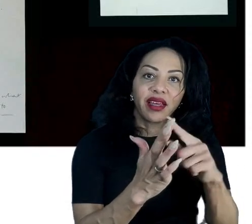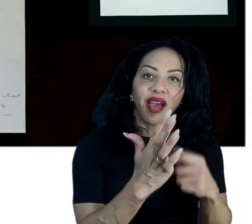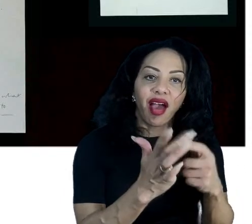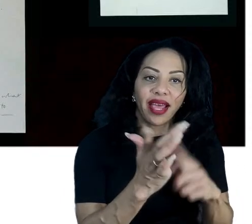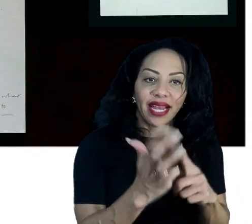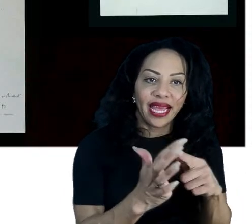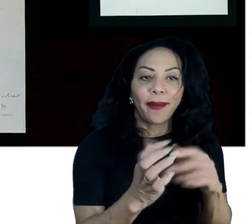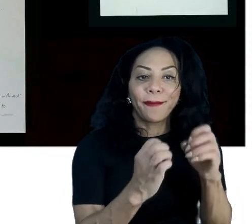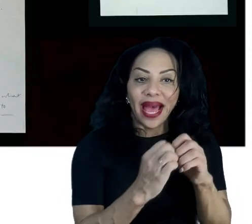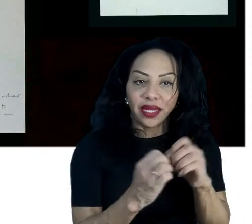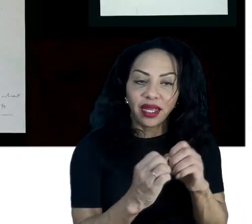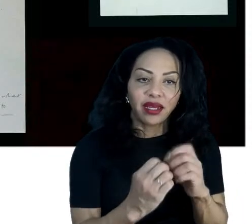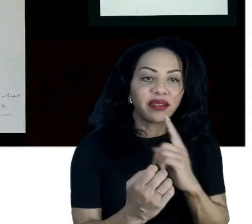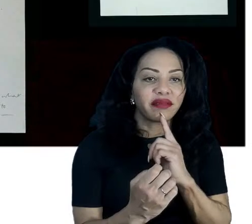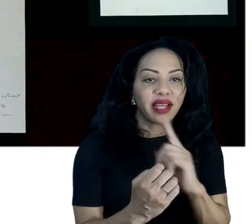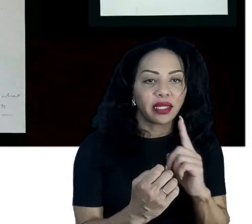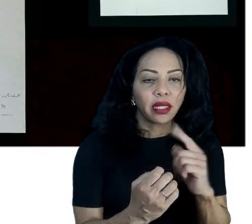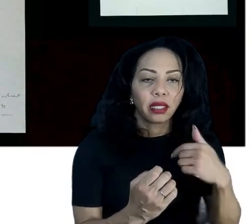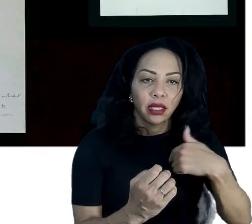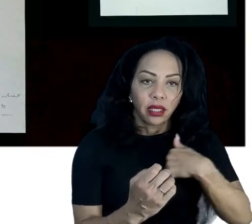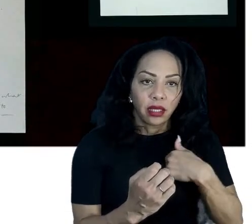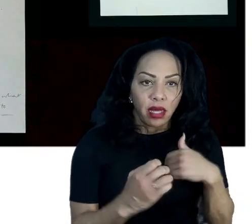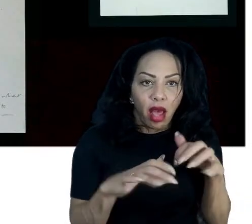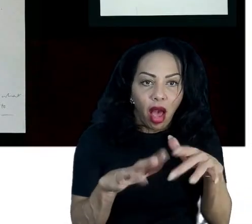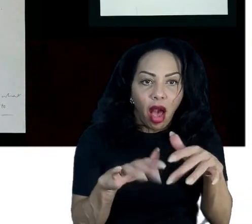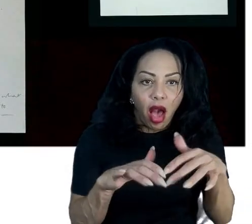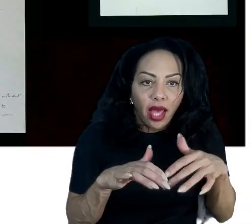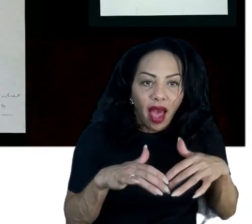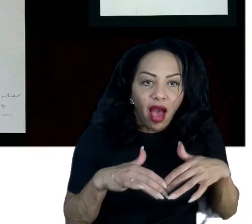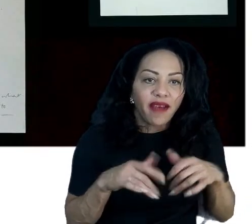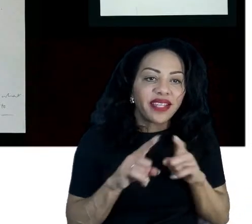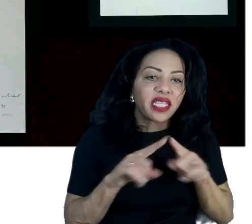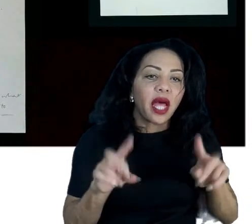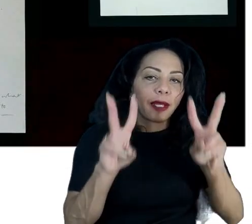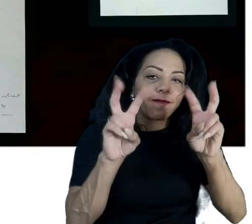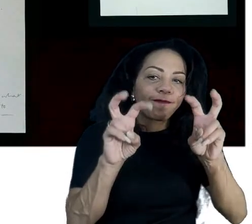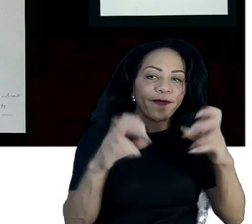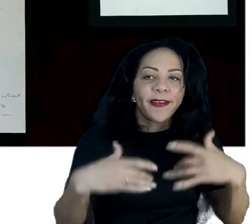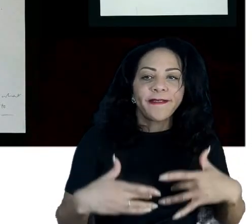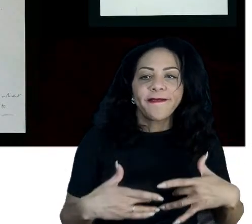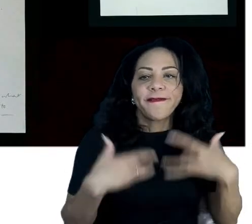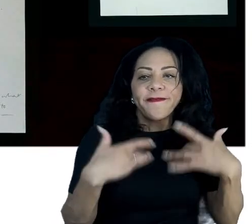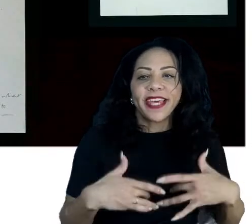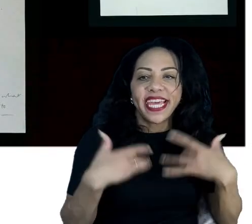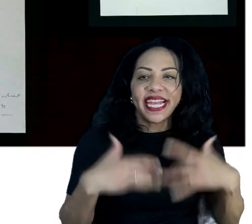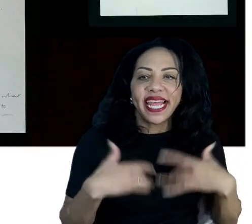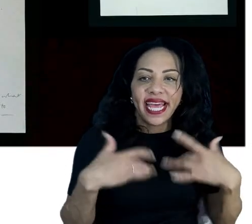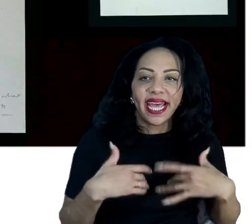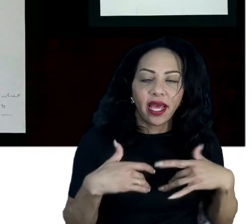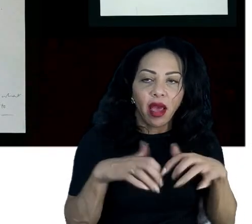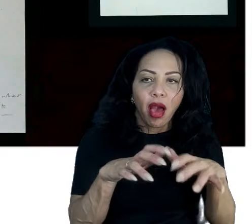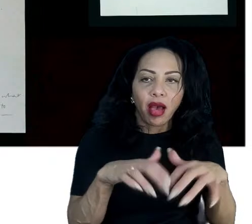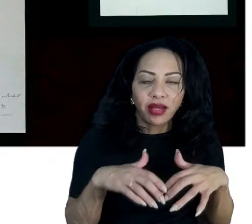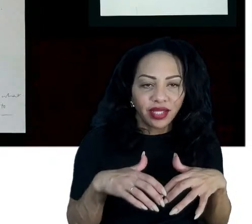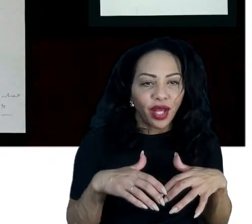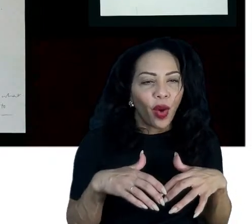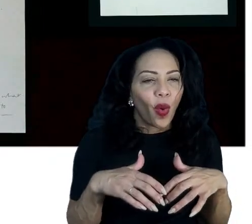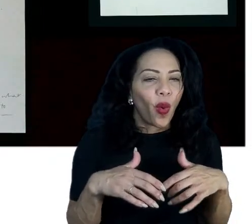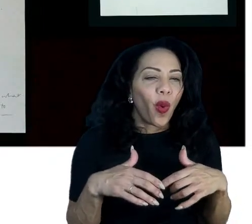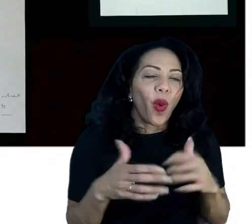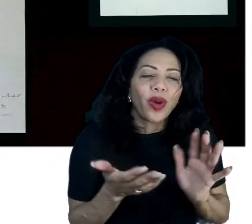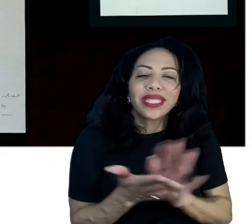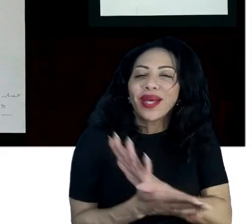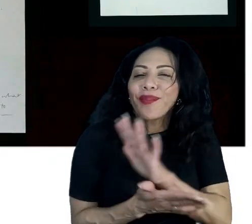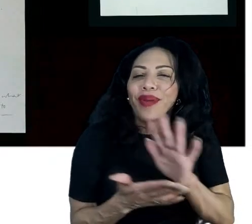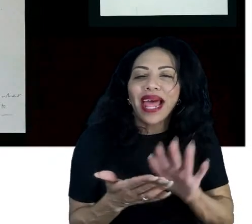to working with archives as feeling archives, and she talks about it being a deeply pleasurable and embodied mode of viewing, and I can really relate to